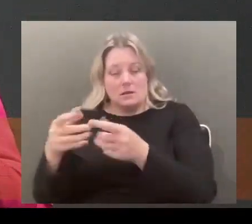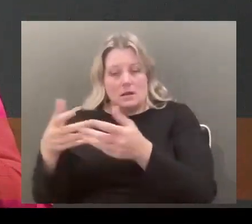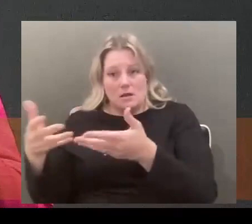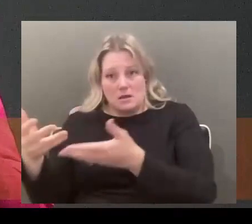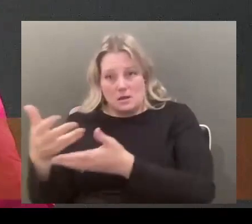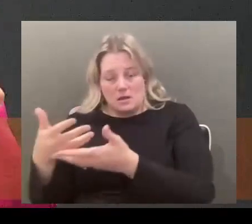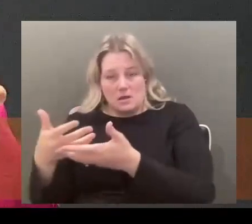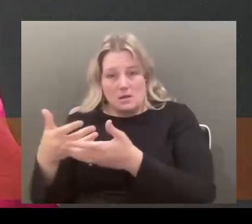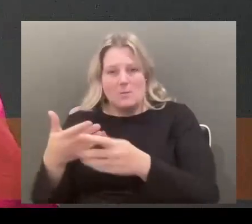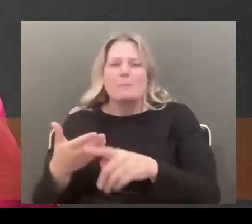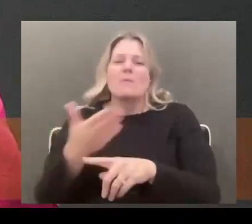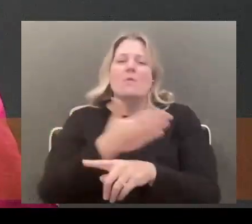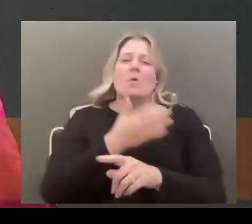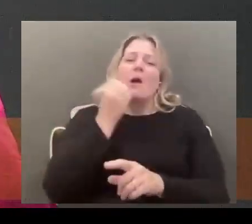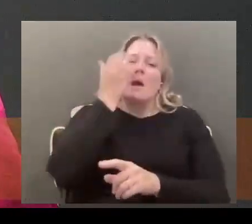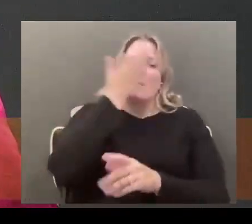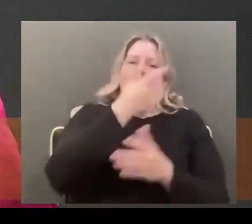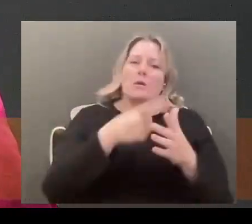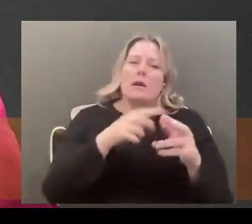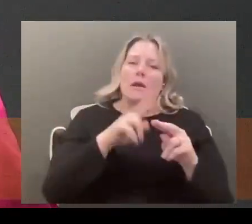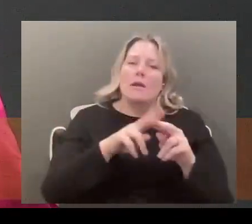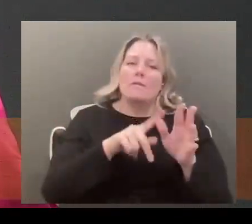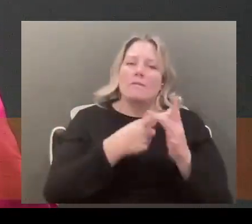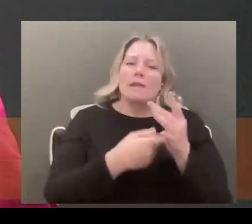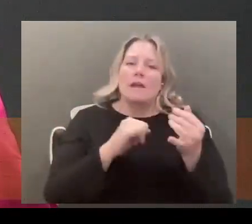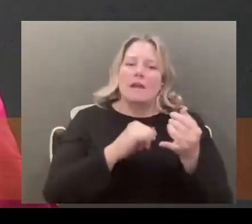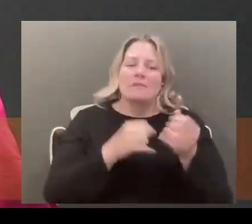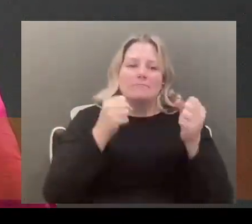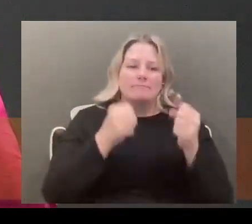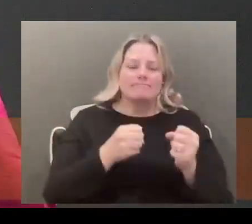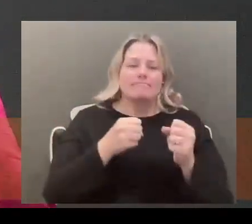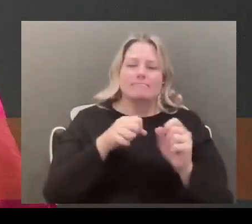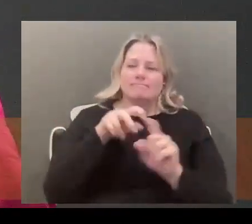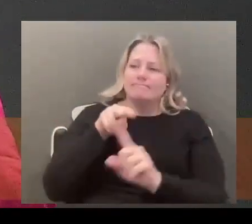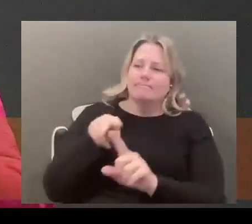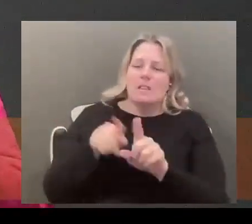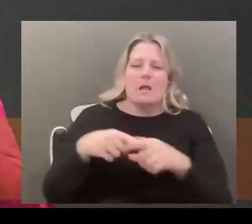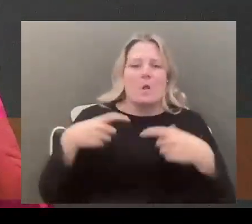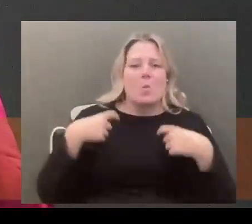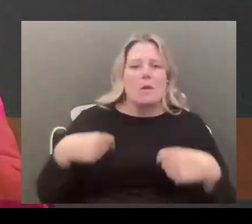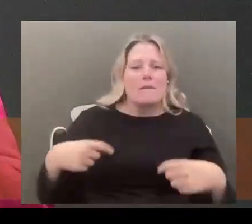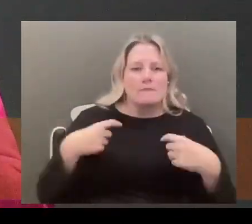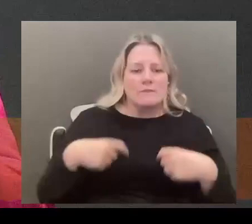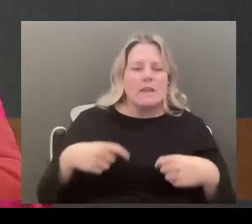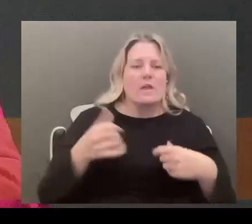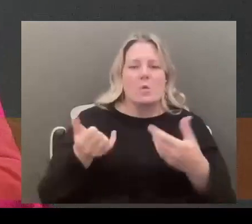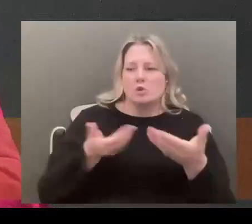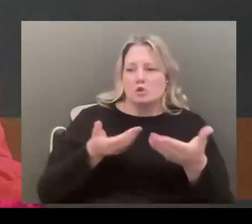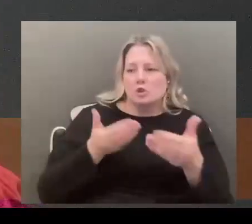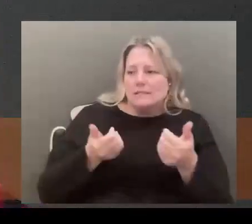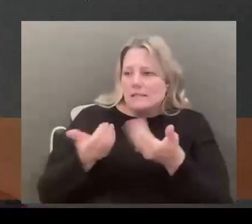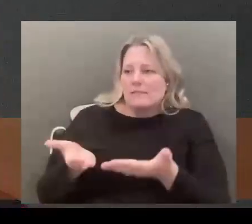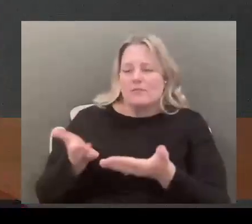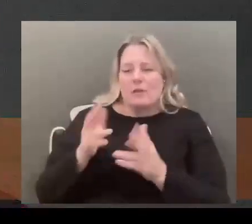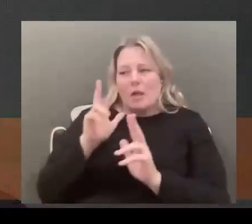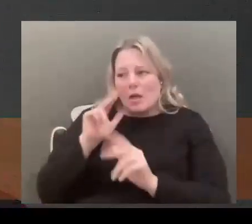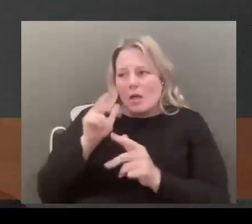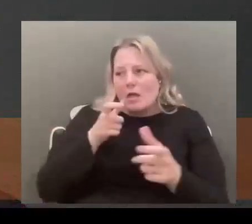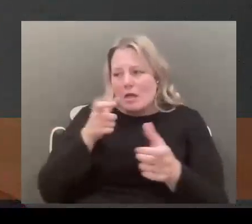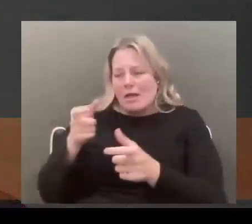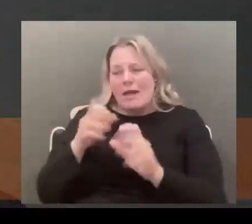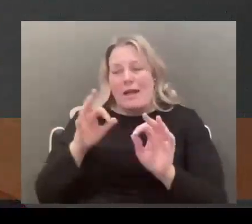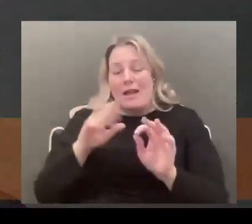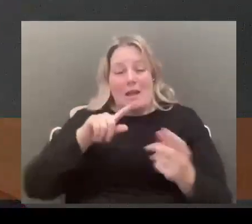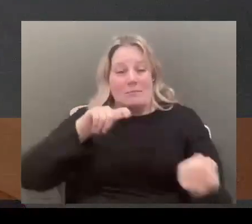being a welfare issue or a service delivery program. We're moving into a totally